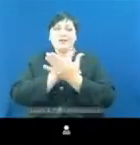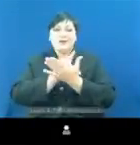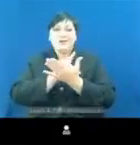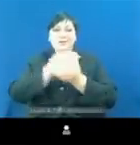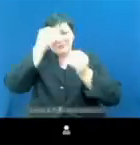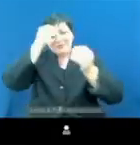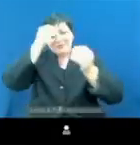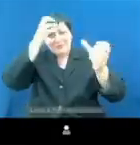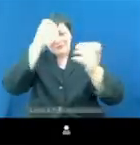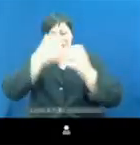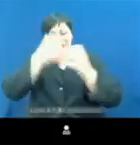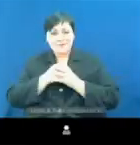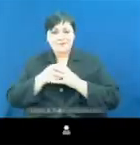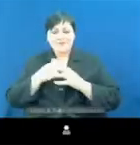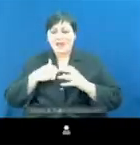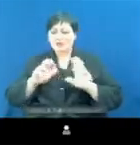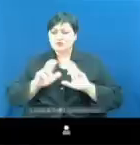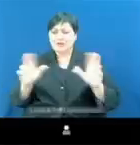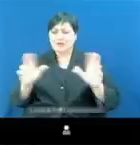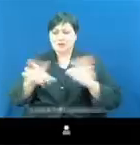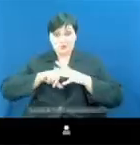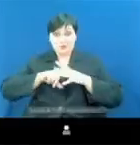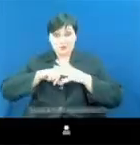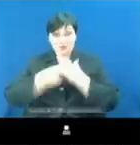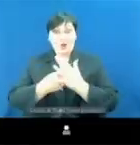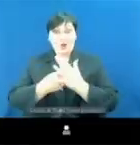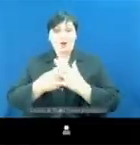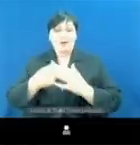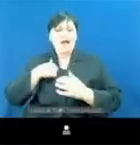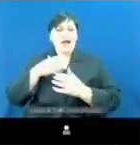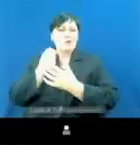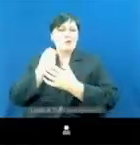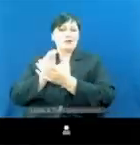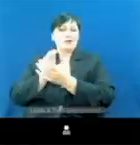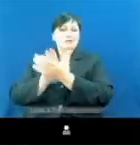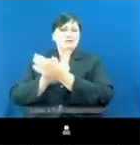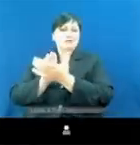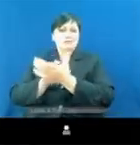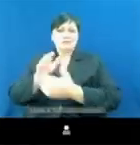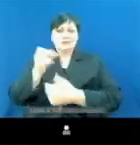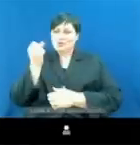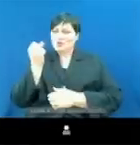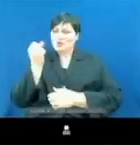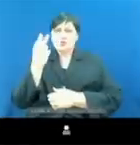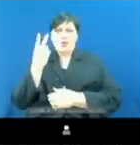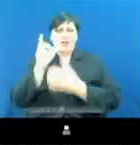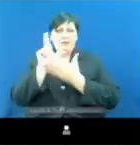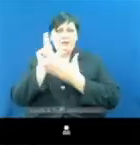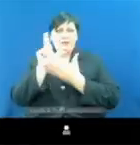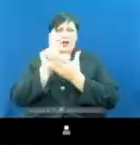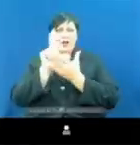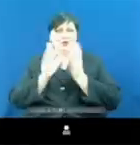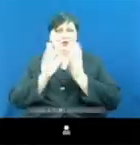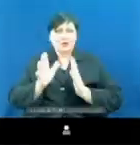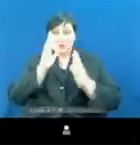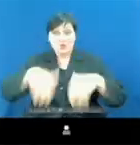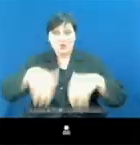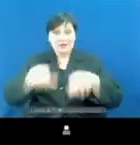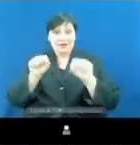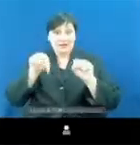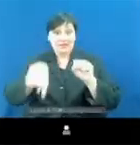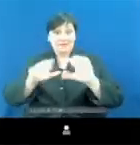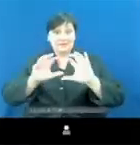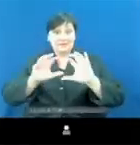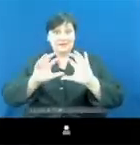as I was getting ready to start it, I wanted to give a shout out to like the 12 attorneys who are already in this class,